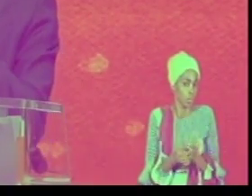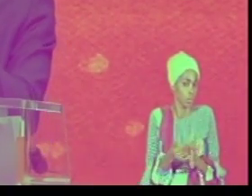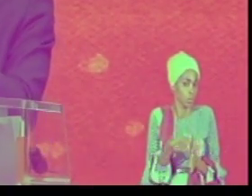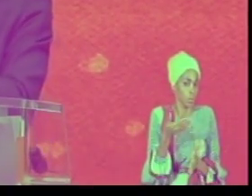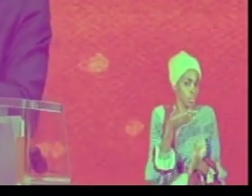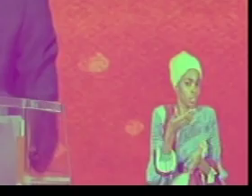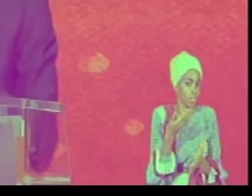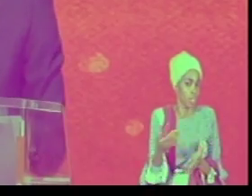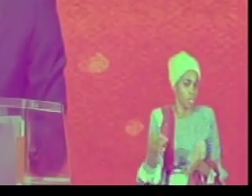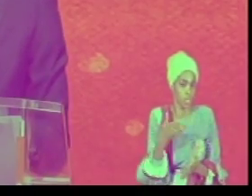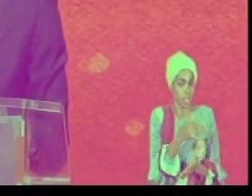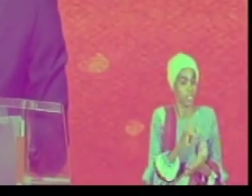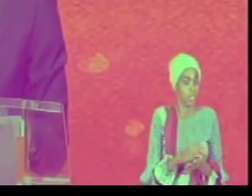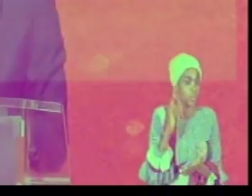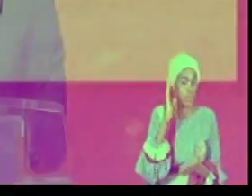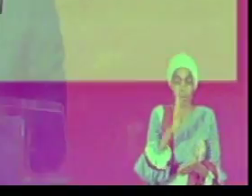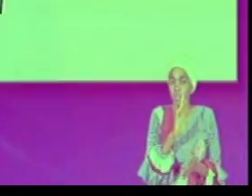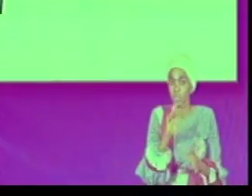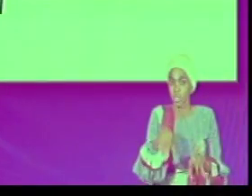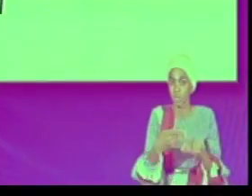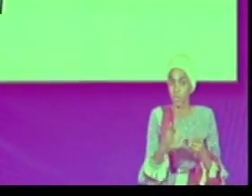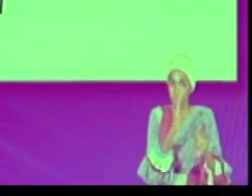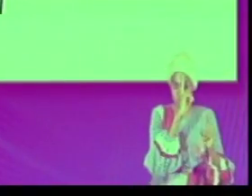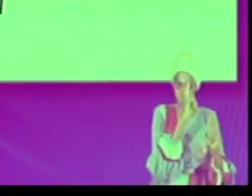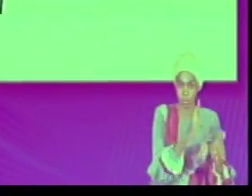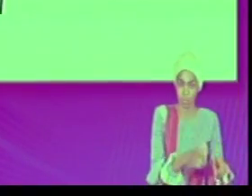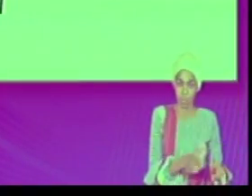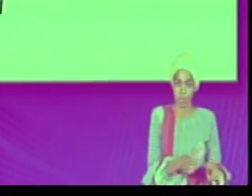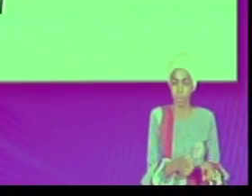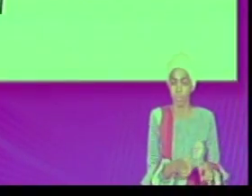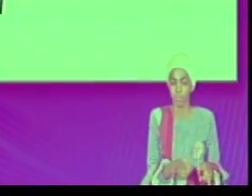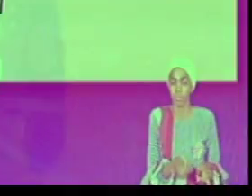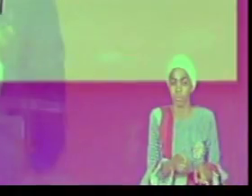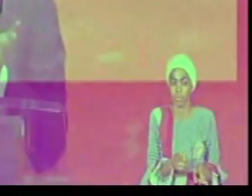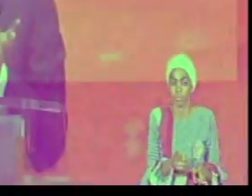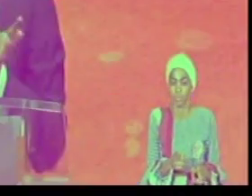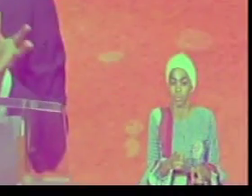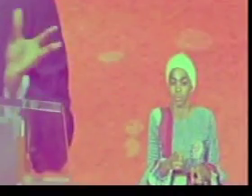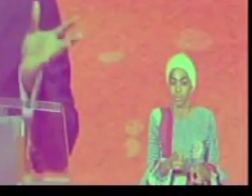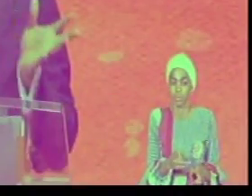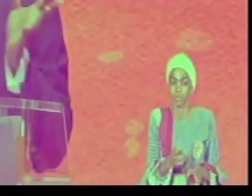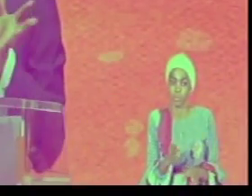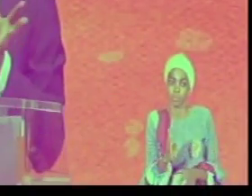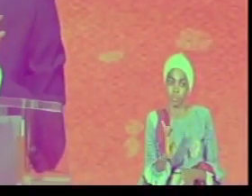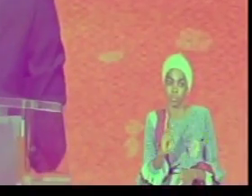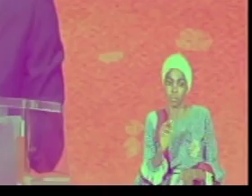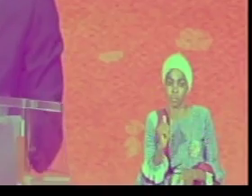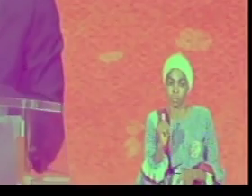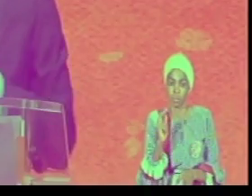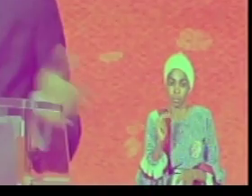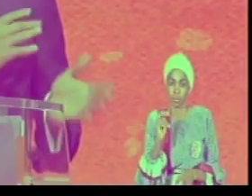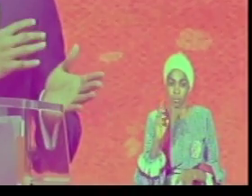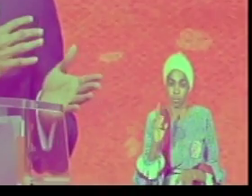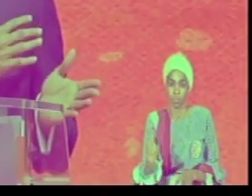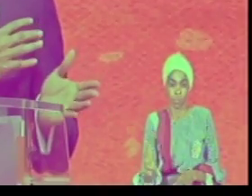reputable brand. Remember what I said. So you don't bring out all your records, even the ones that are bad. Clean up your past